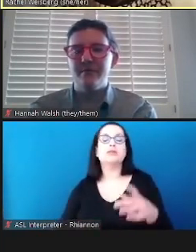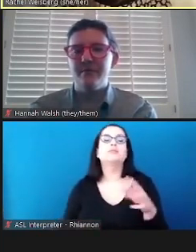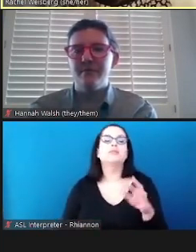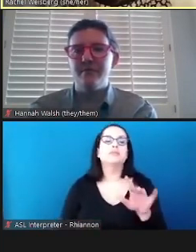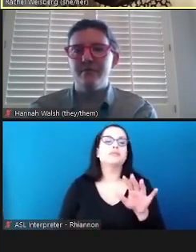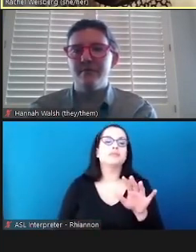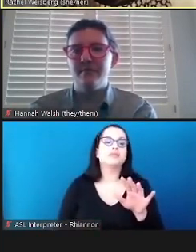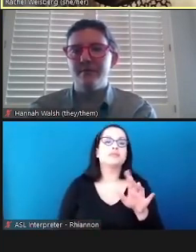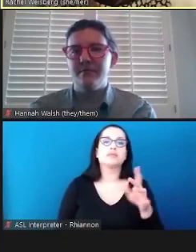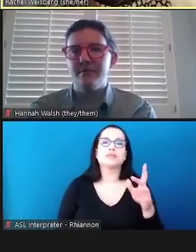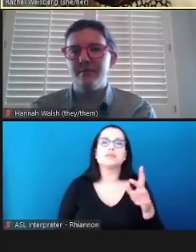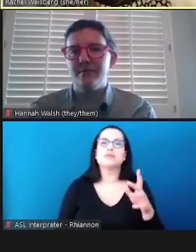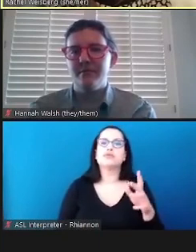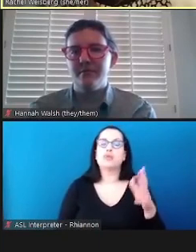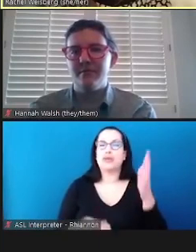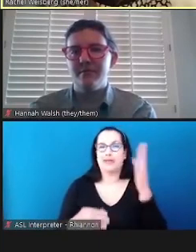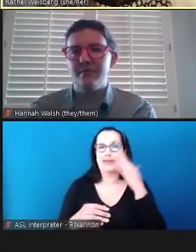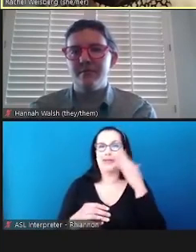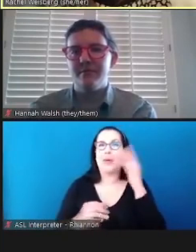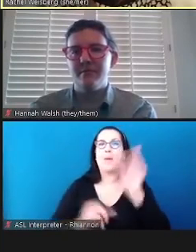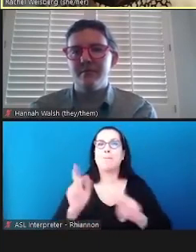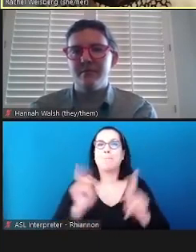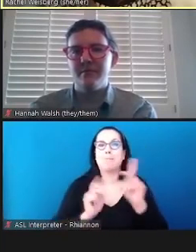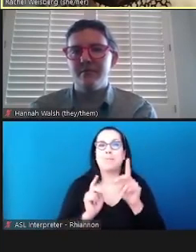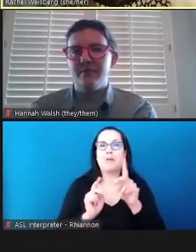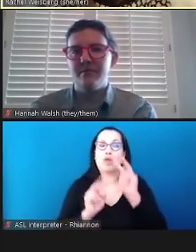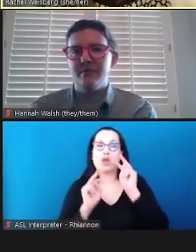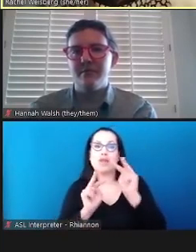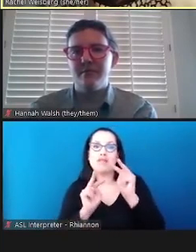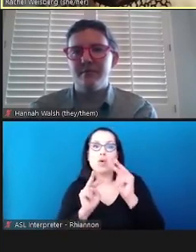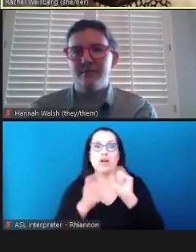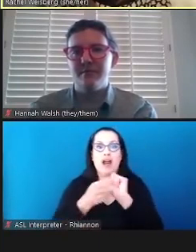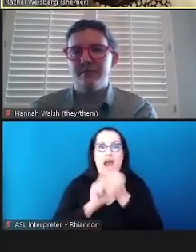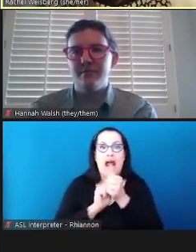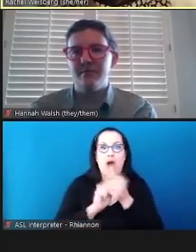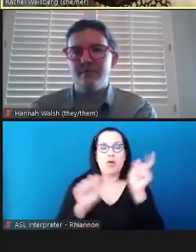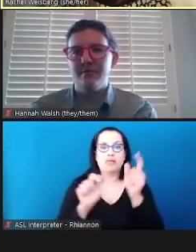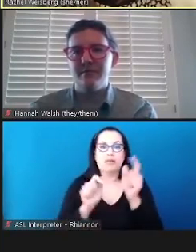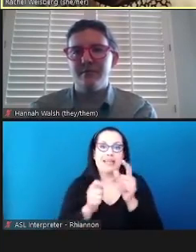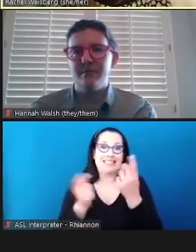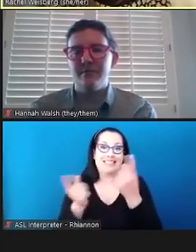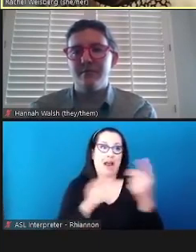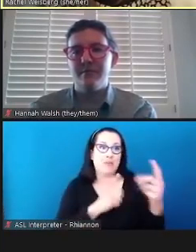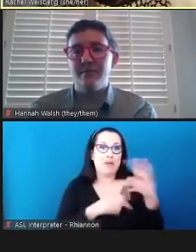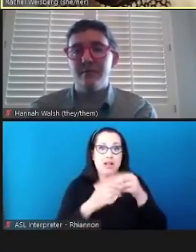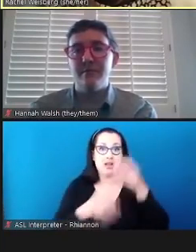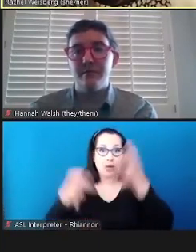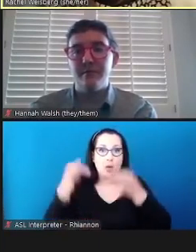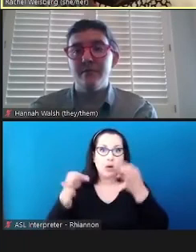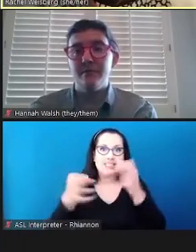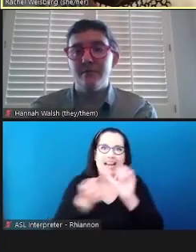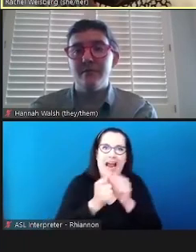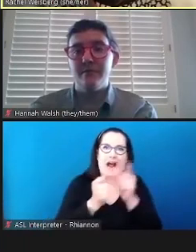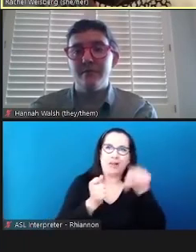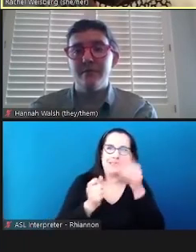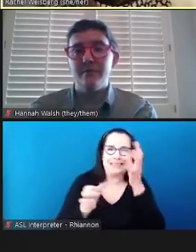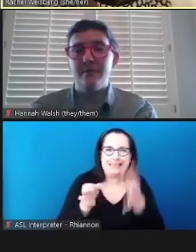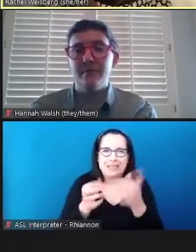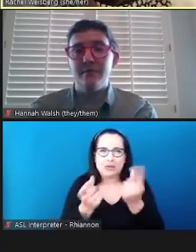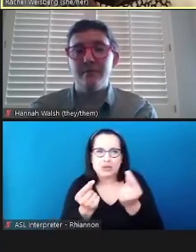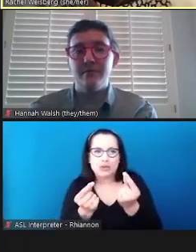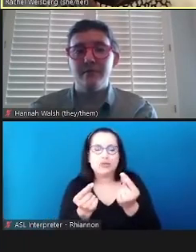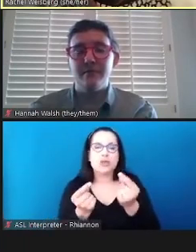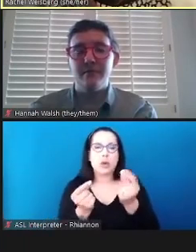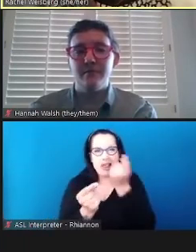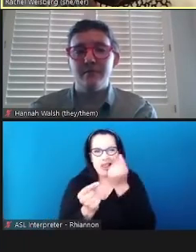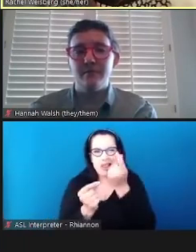really looking forward to hearing how this is all being interpreted in the courts. It's a little bit of a preview. We do